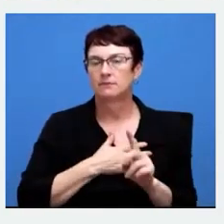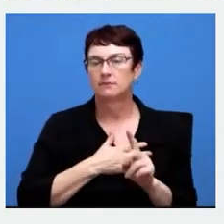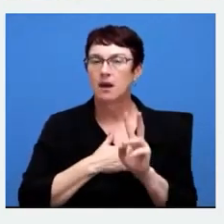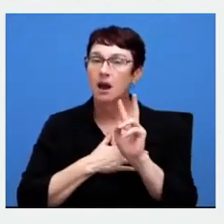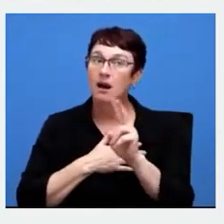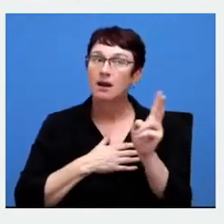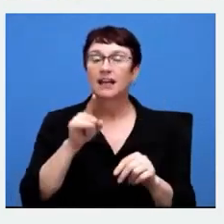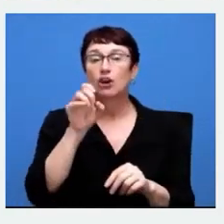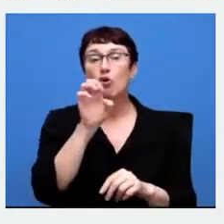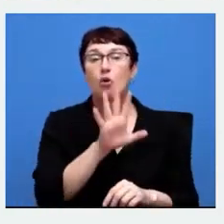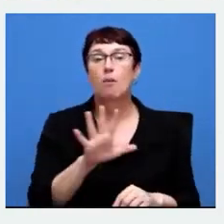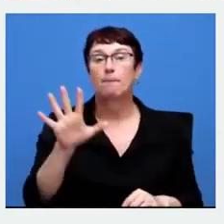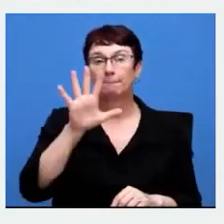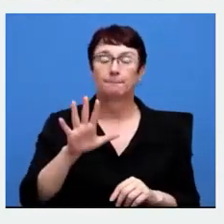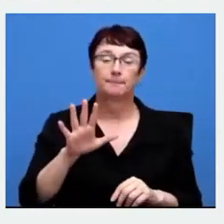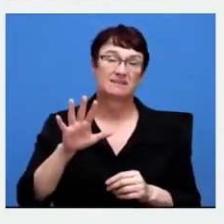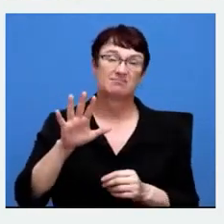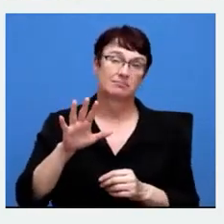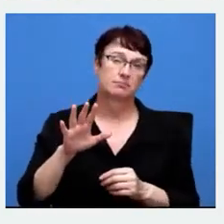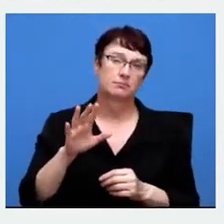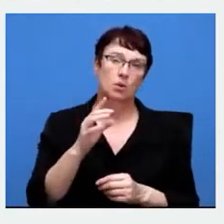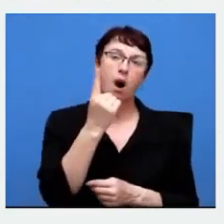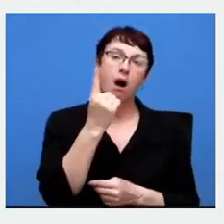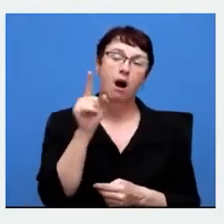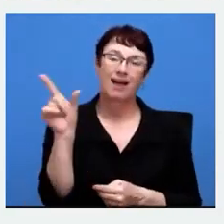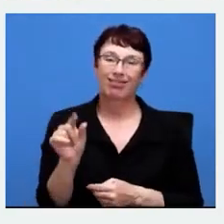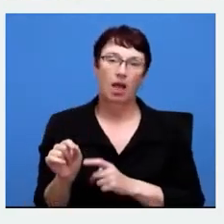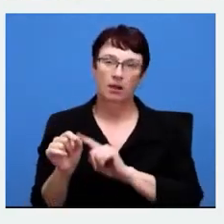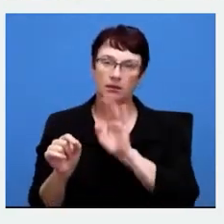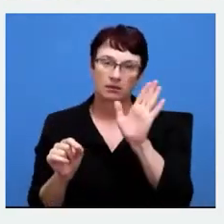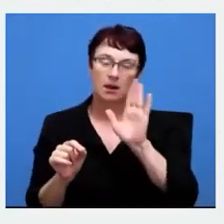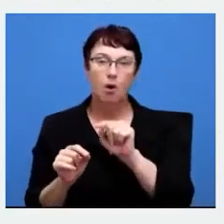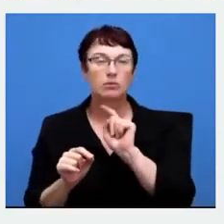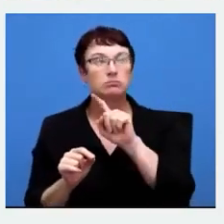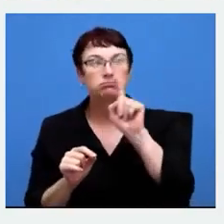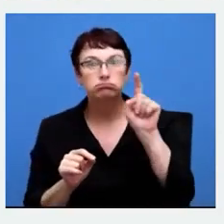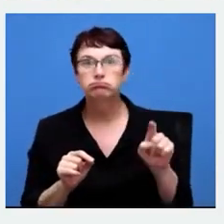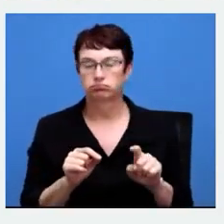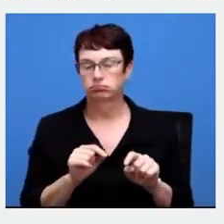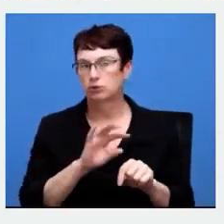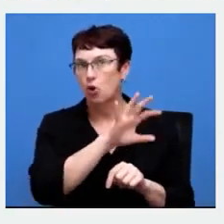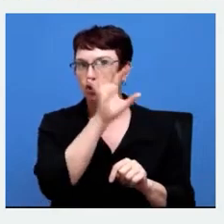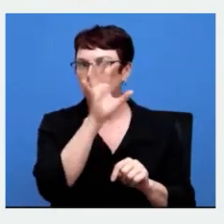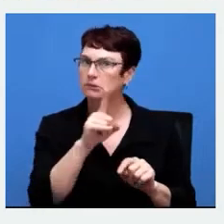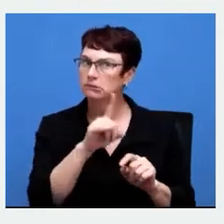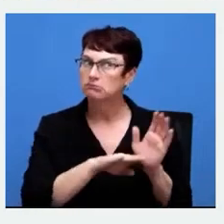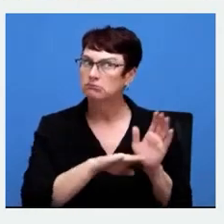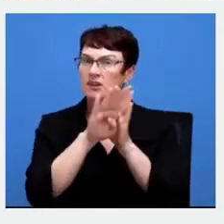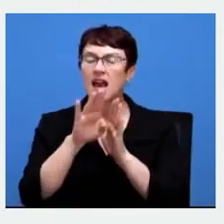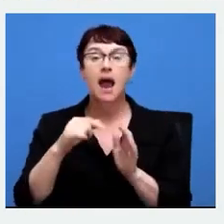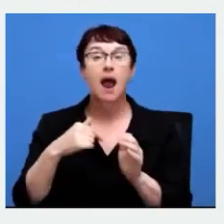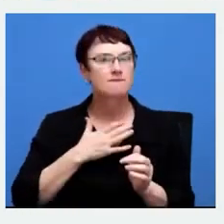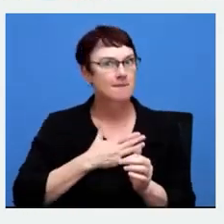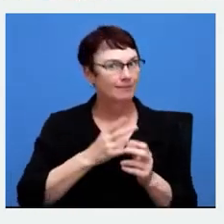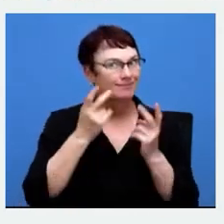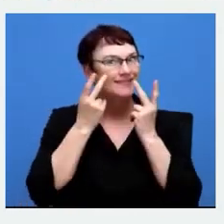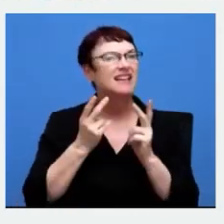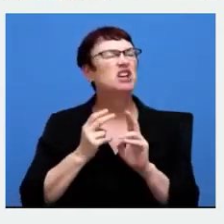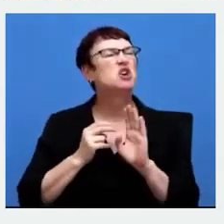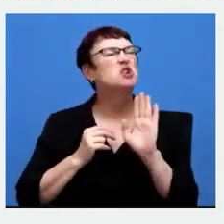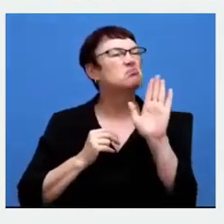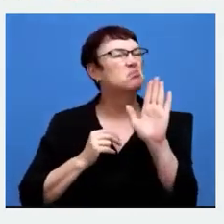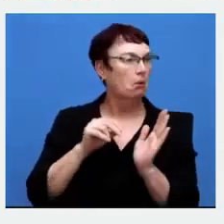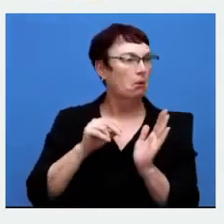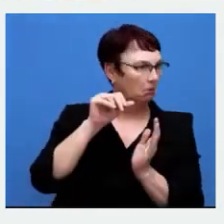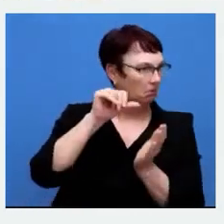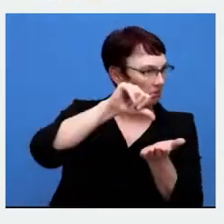in other contexts and offer the possibility of a comparison among different cities. So we hope the